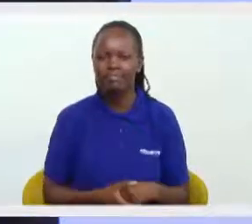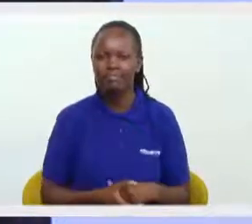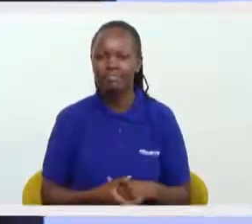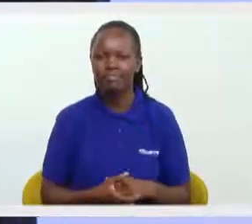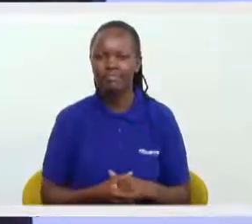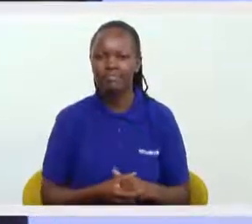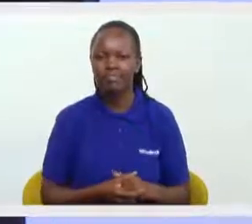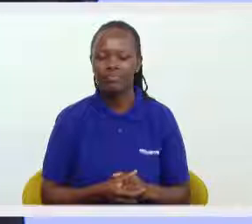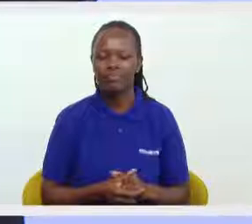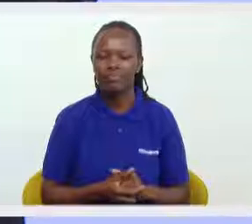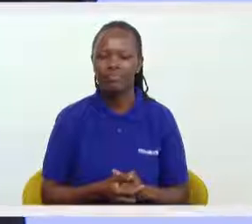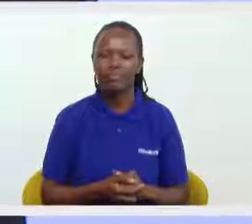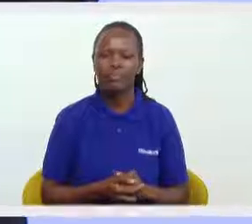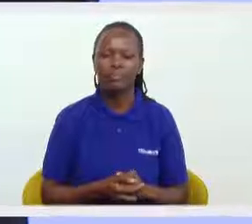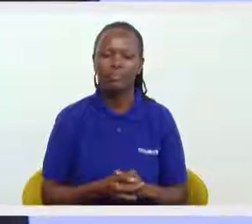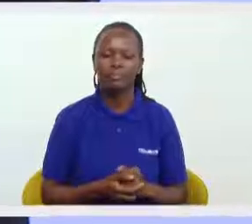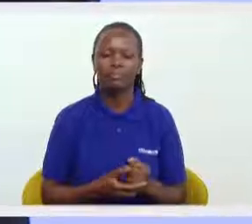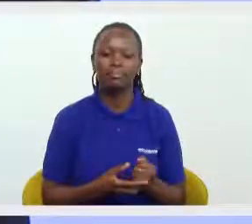And I'll X this out.